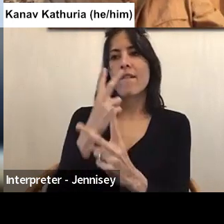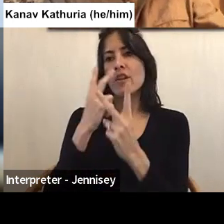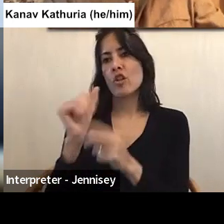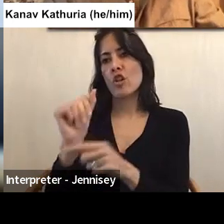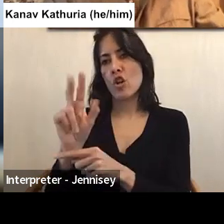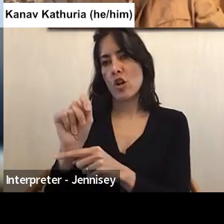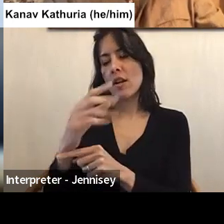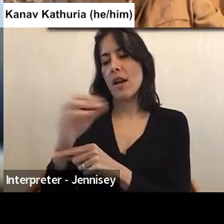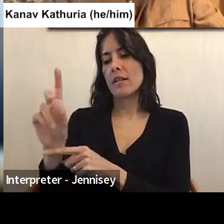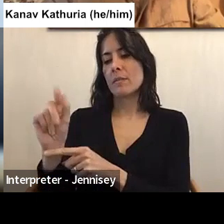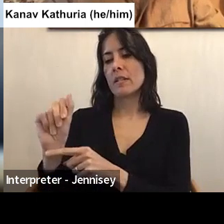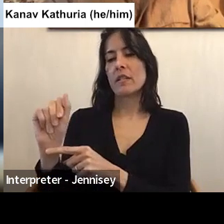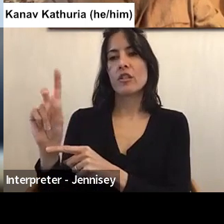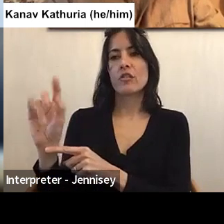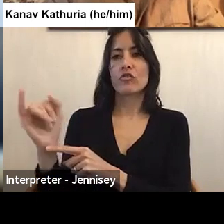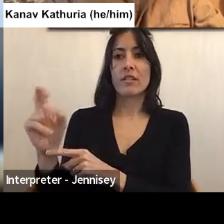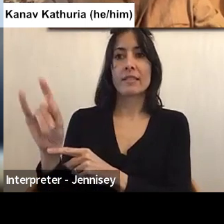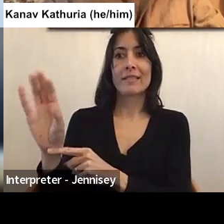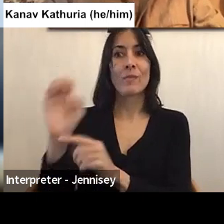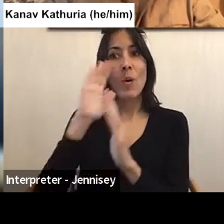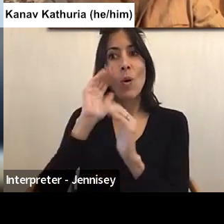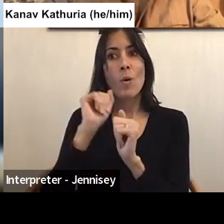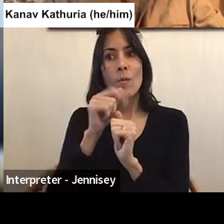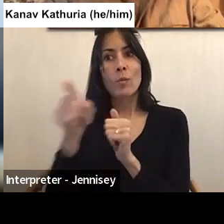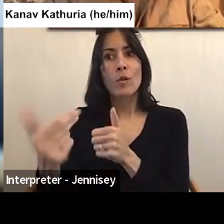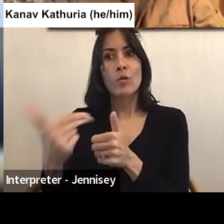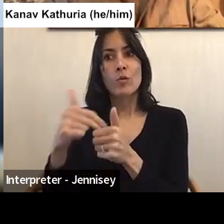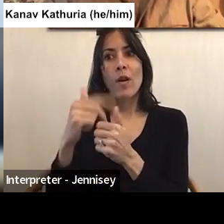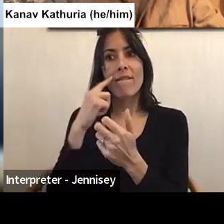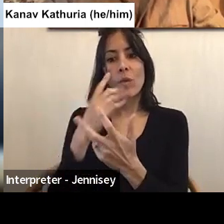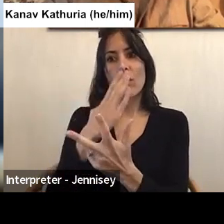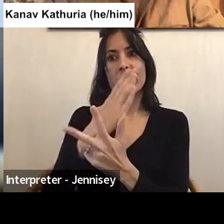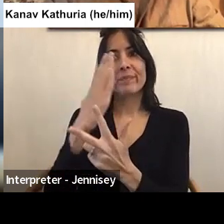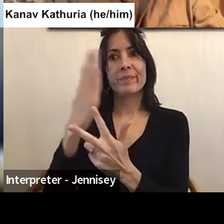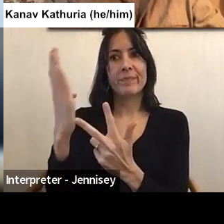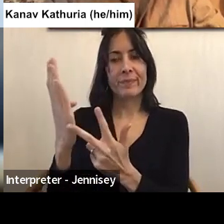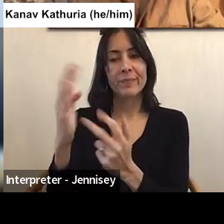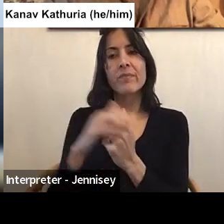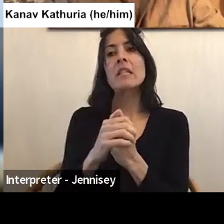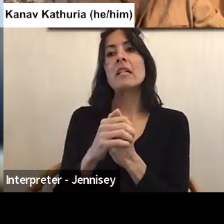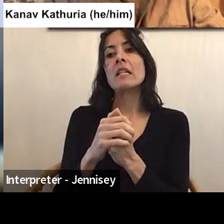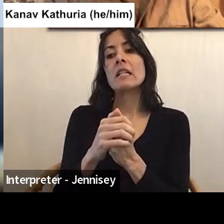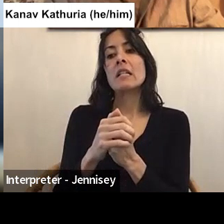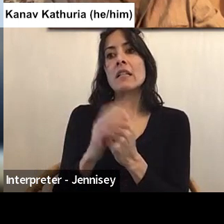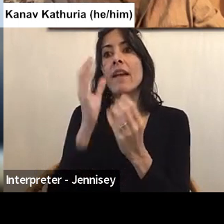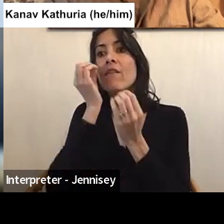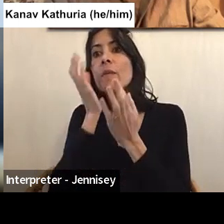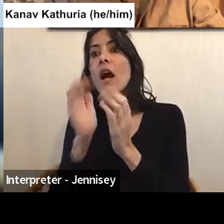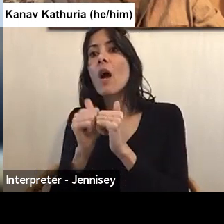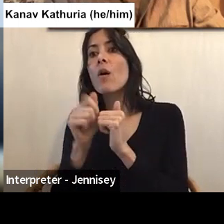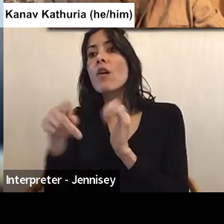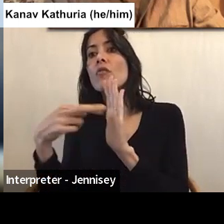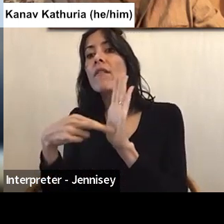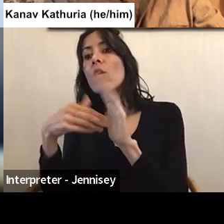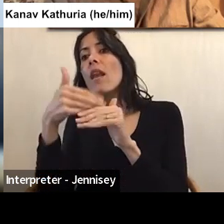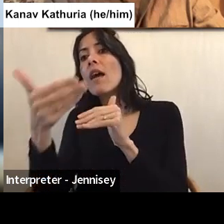disability justice. We hope that you will join us for our next liberating webinars. The information to register is on our website, or